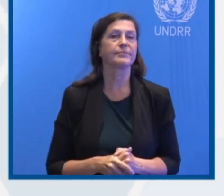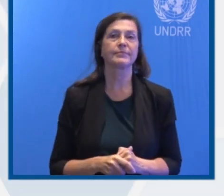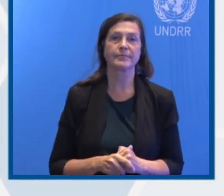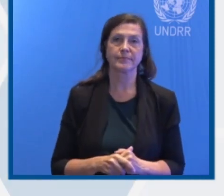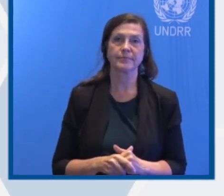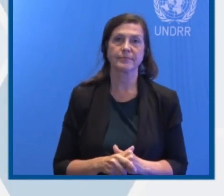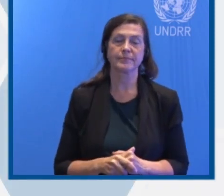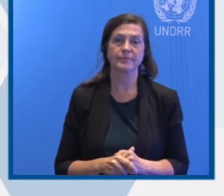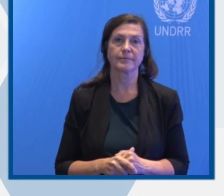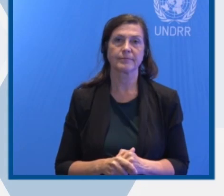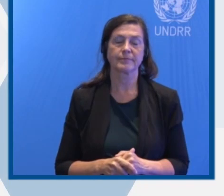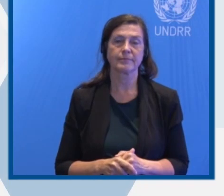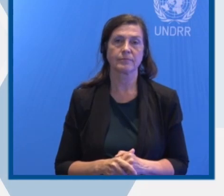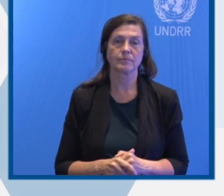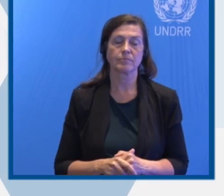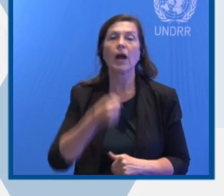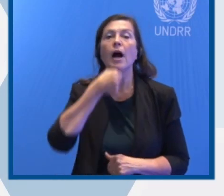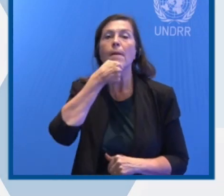If a mic could be passed on.